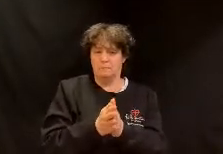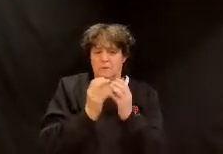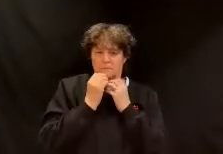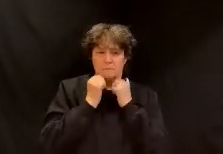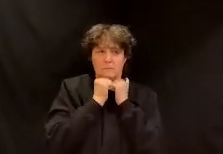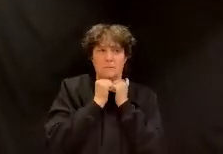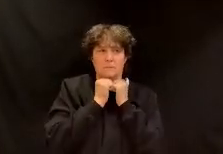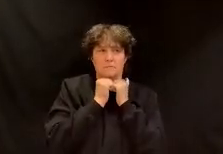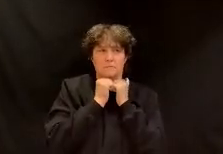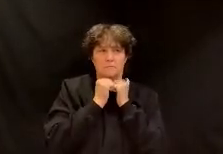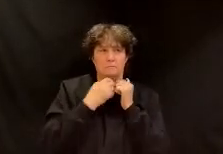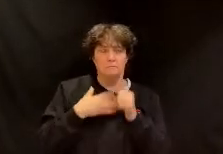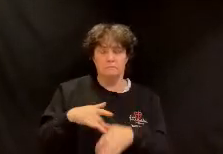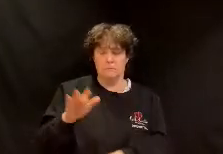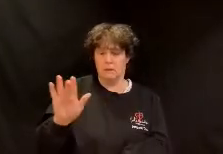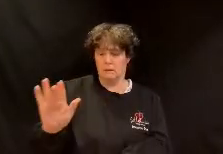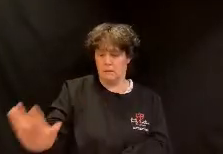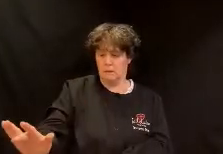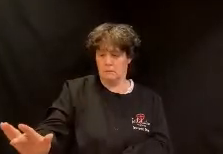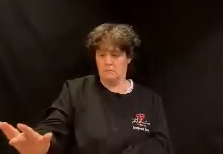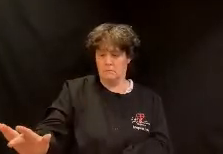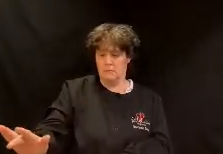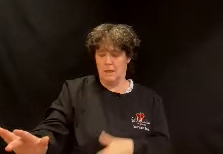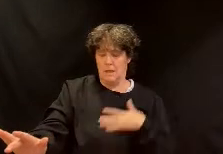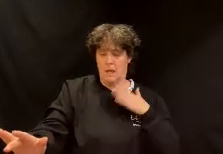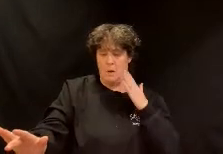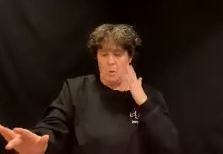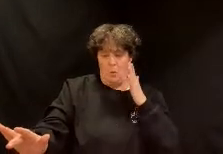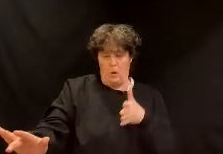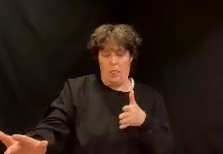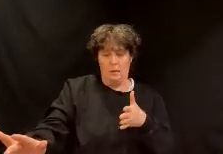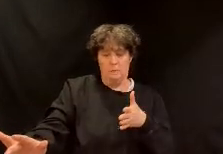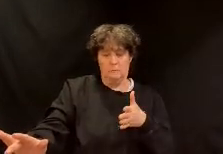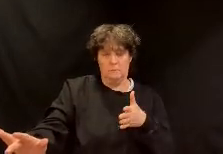stretched out His hand and touched him and said to him, I am willing, be what?